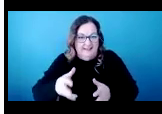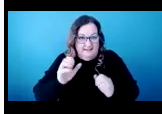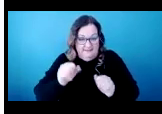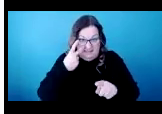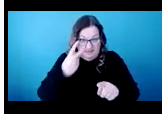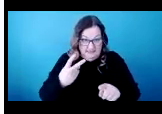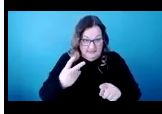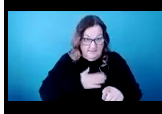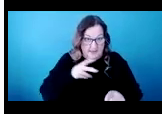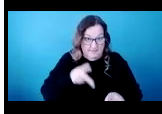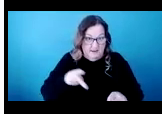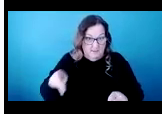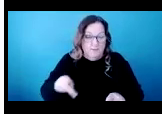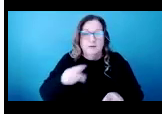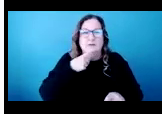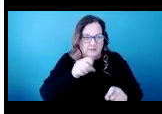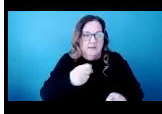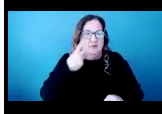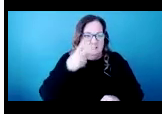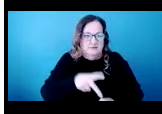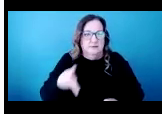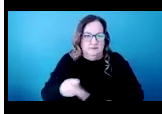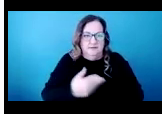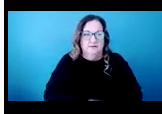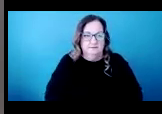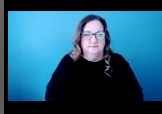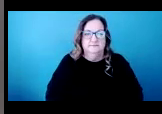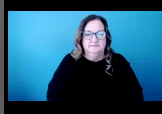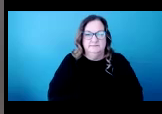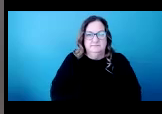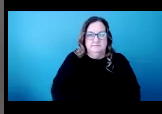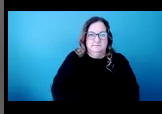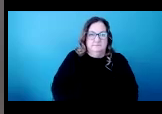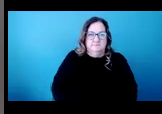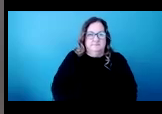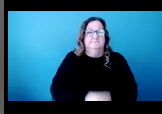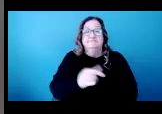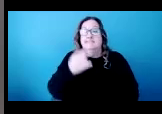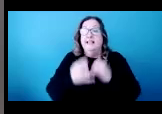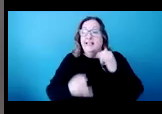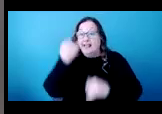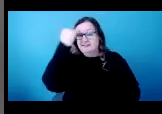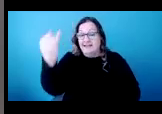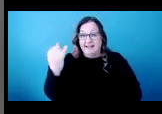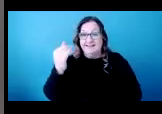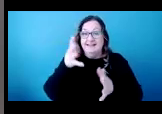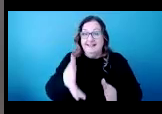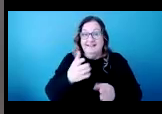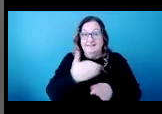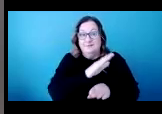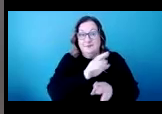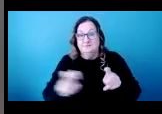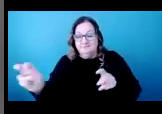gone? I can see it enough. This will be good. So this last idea is just what we wanted to leave you with as you're